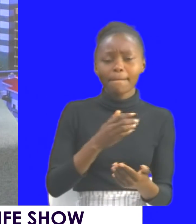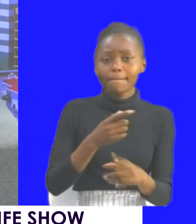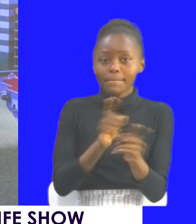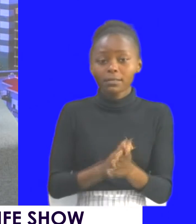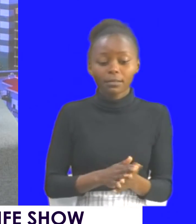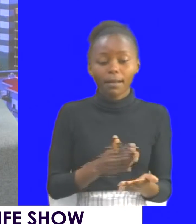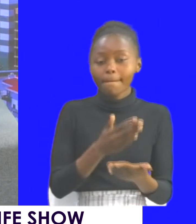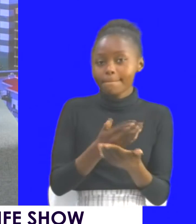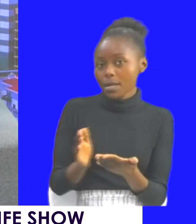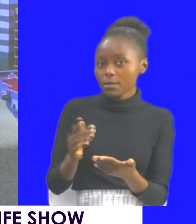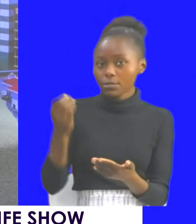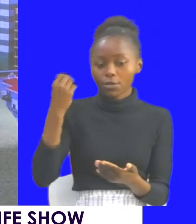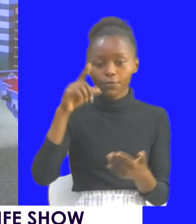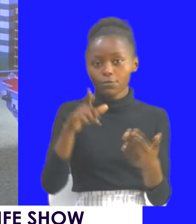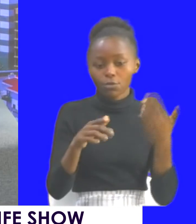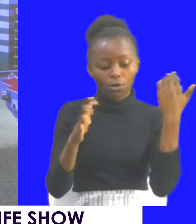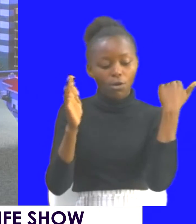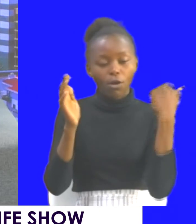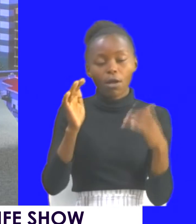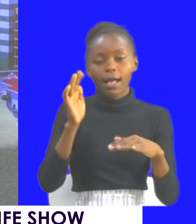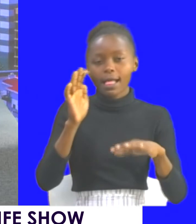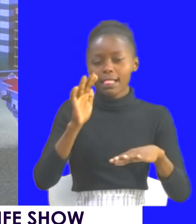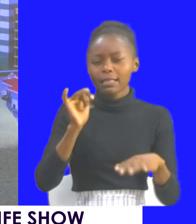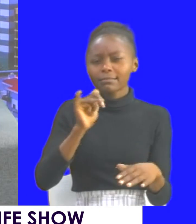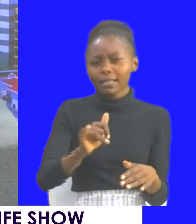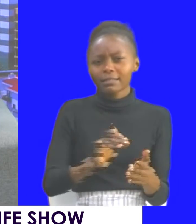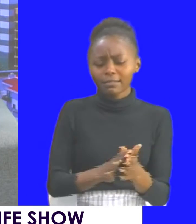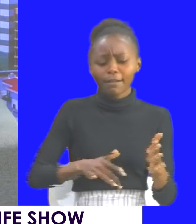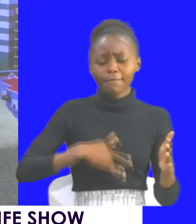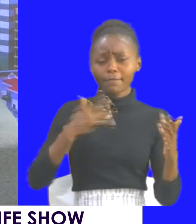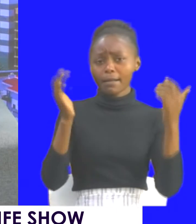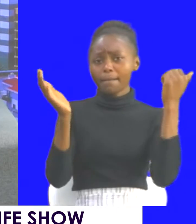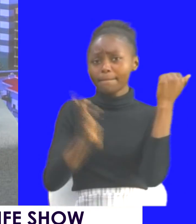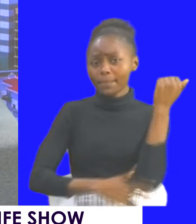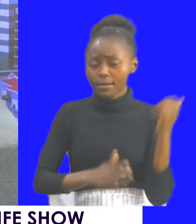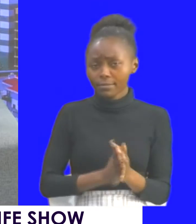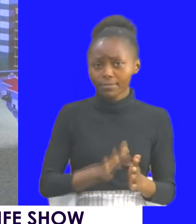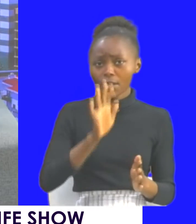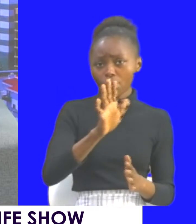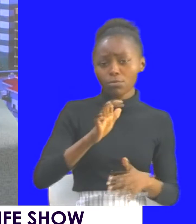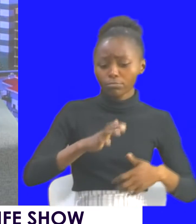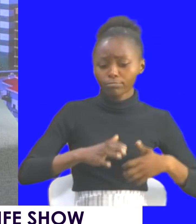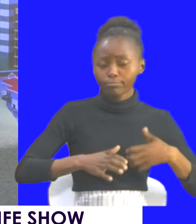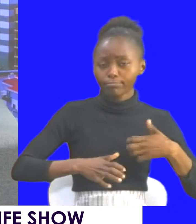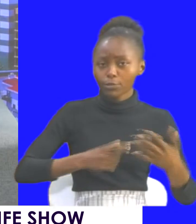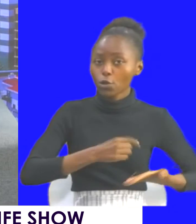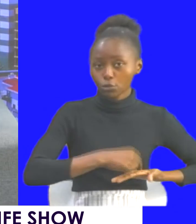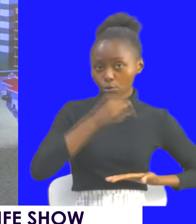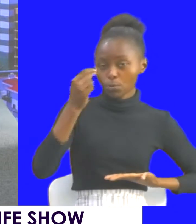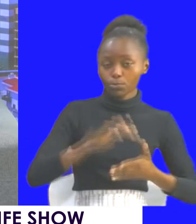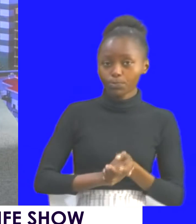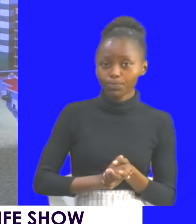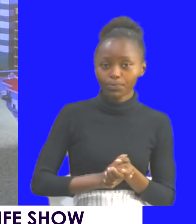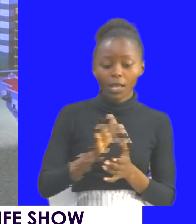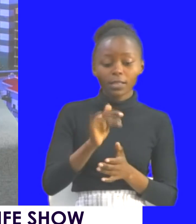your soul. That is your emotion. And that is the place that I am addressing today. That you